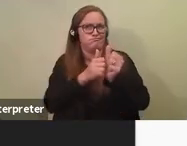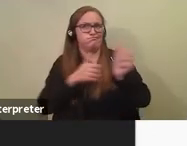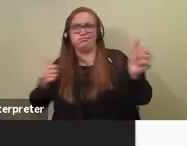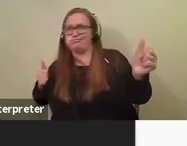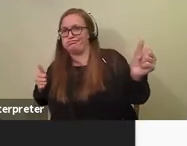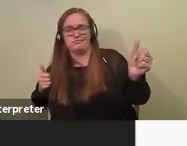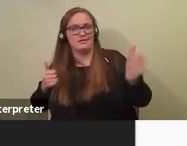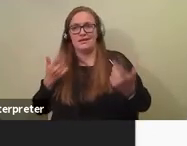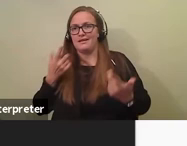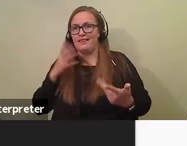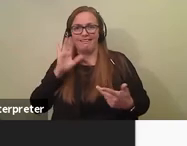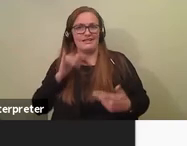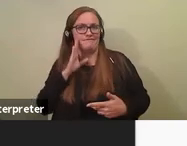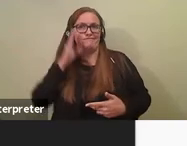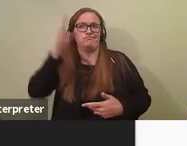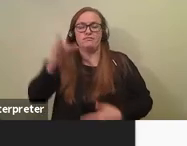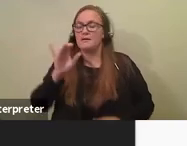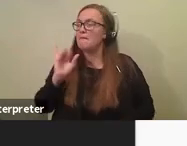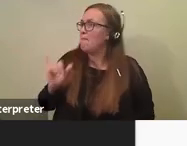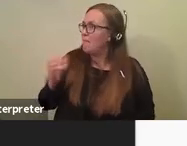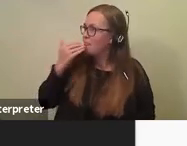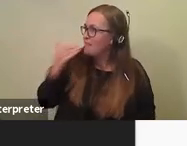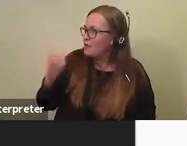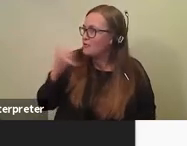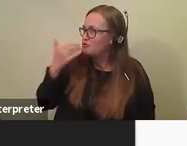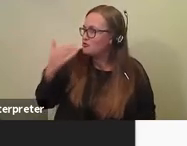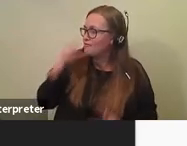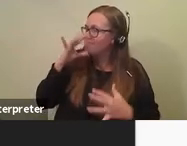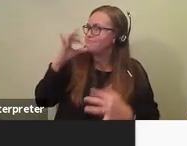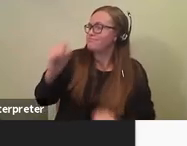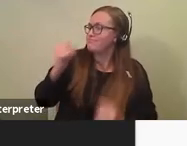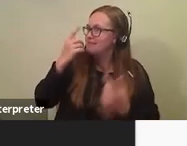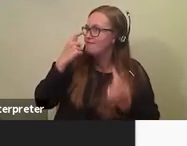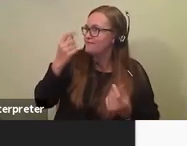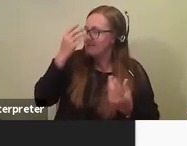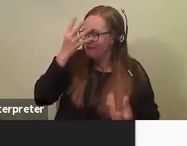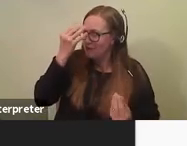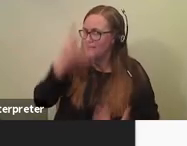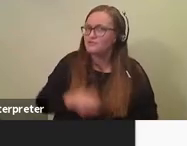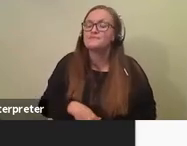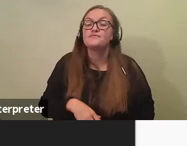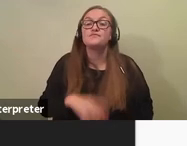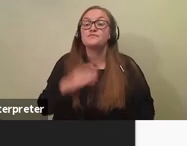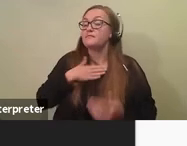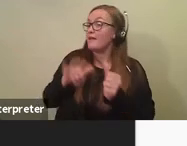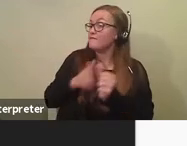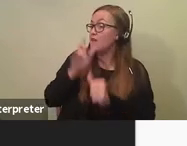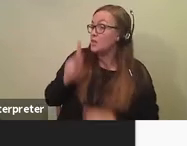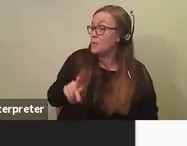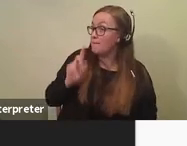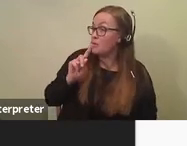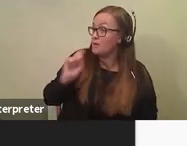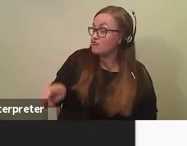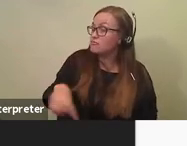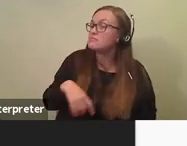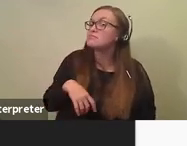that. Thank you. That's really good to know. That's really fascinating. And so another kind of follow-up I have for you is,